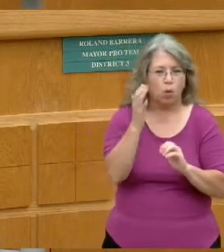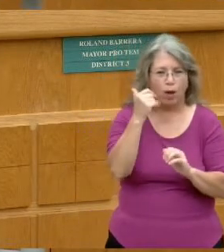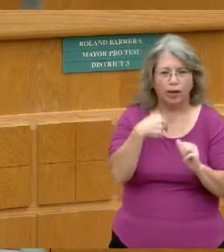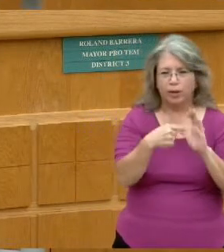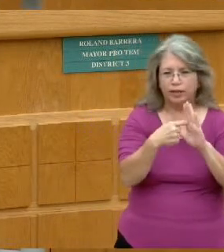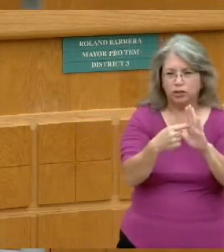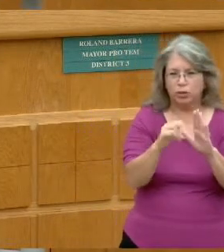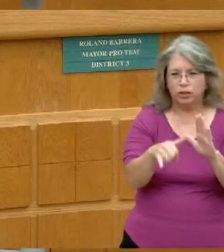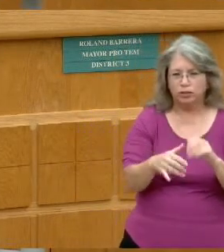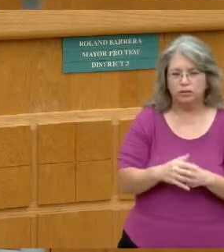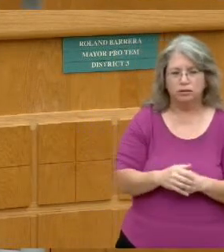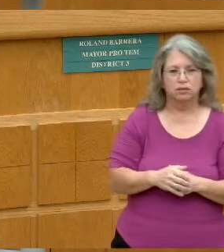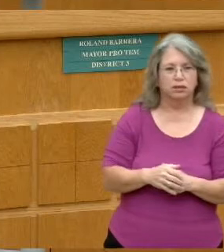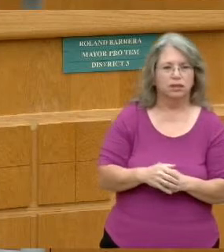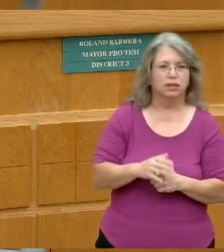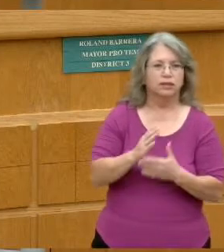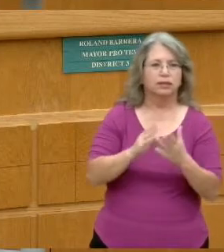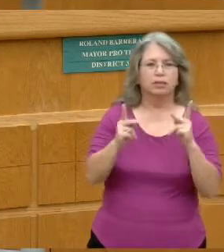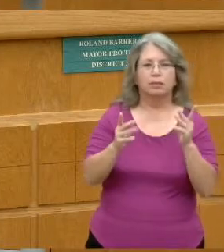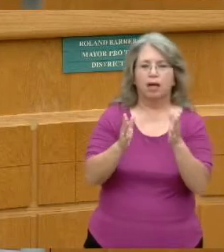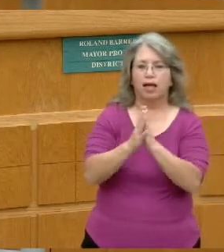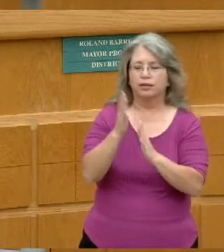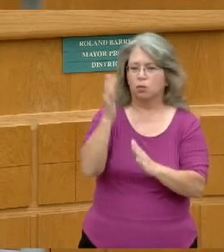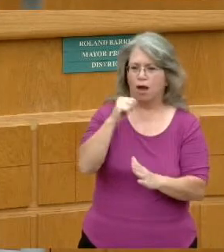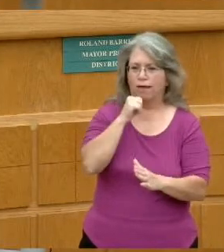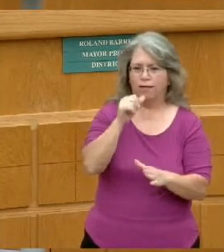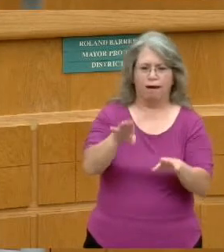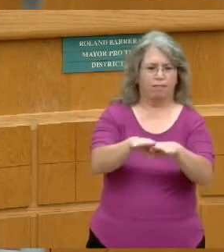didn't just open up Texas 100% last week?